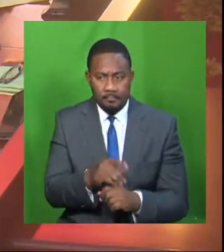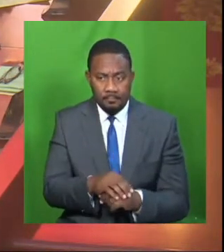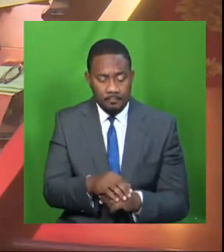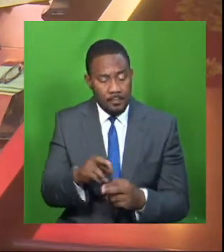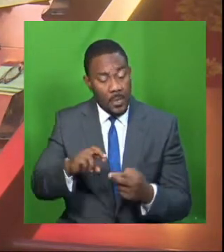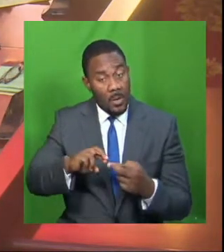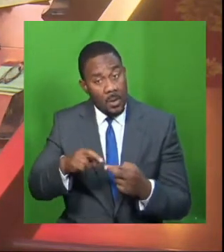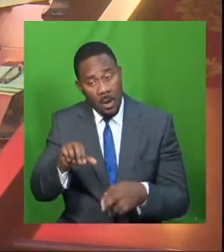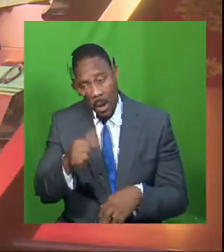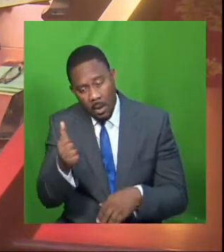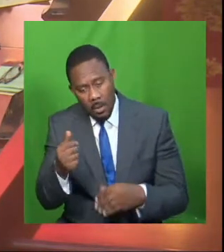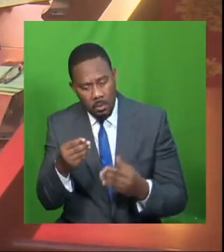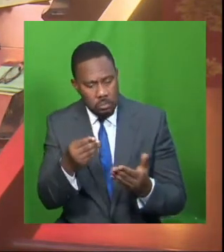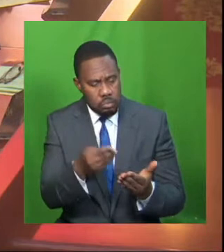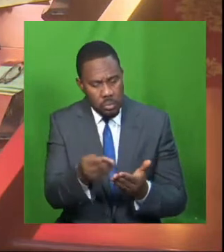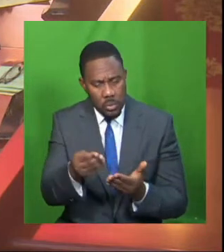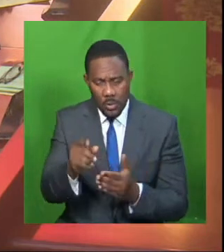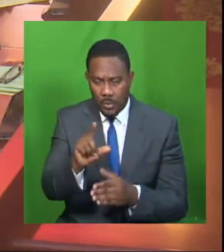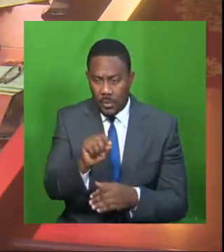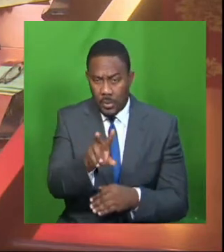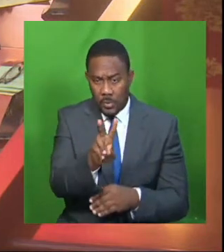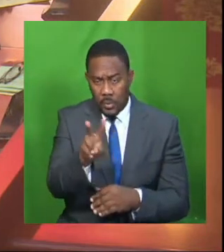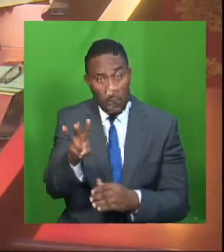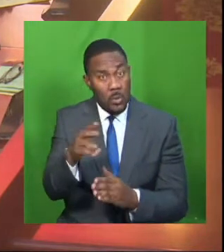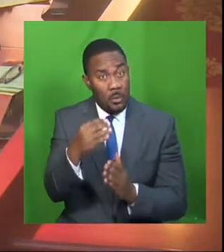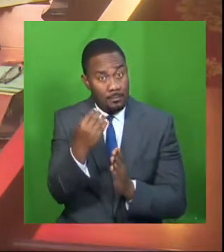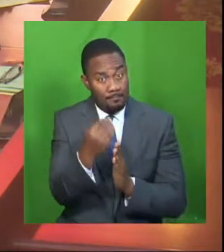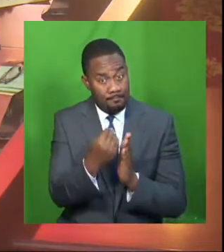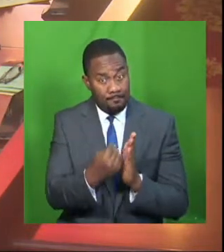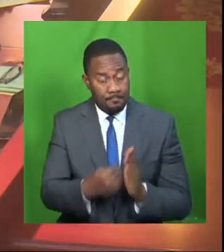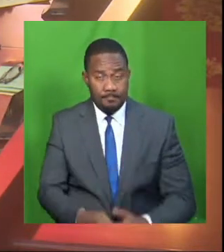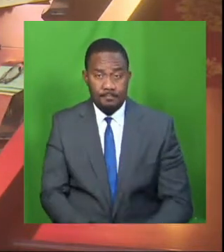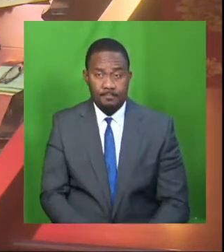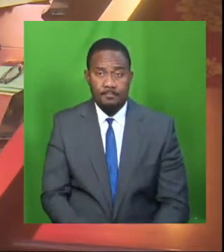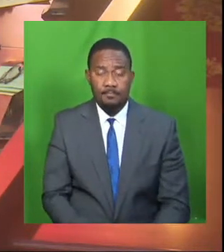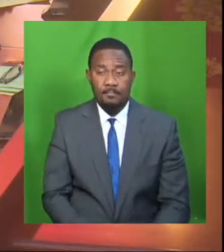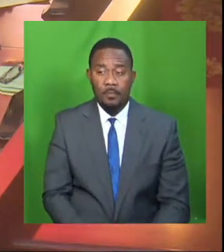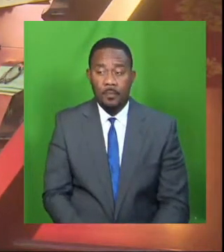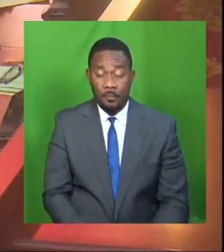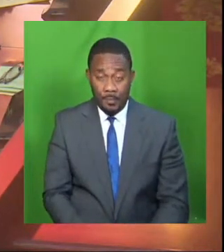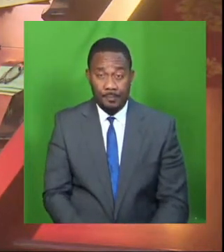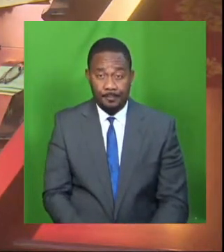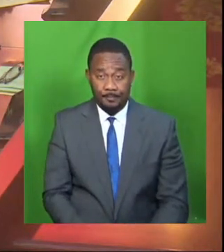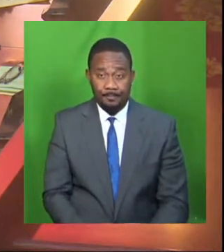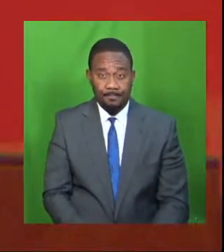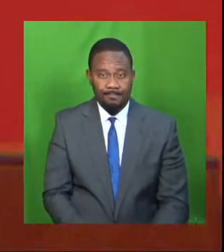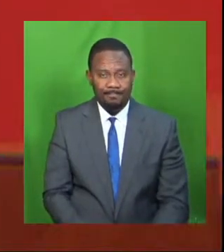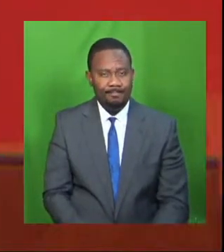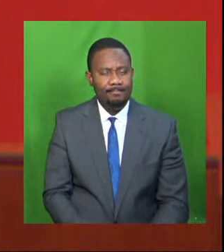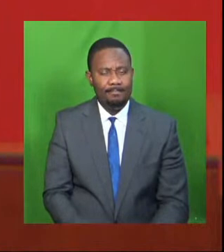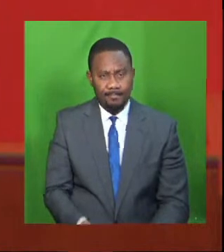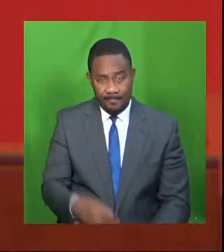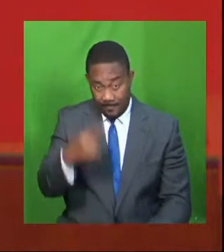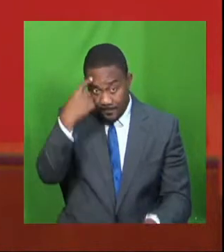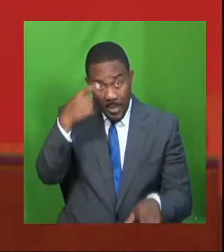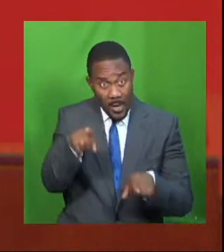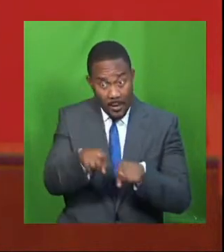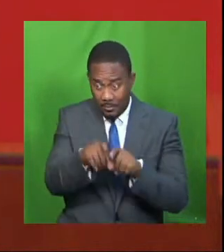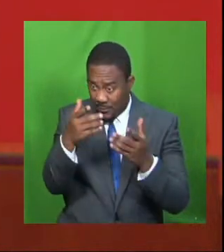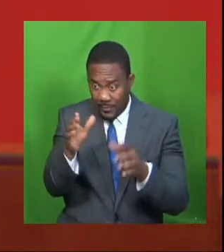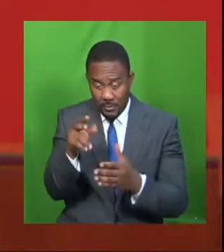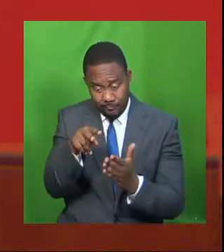Right Honourable Speaker, I am very convinced that is not the Minister of Transport. I know my colleague Minister of Transport. At least he